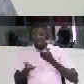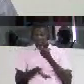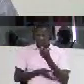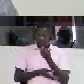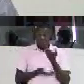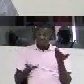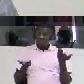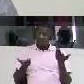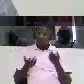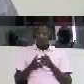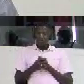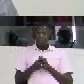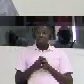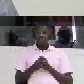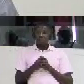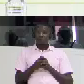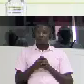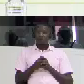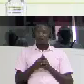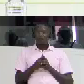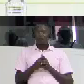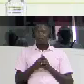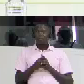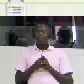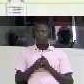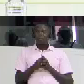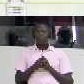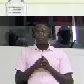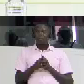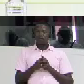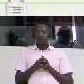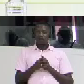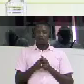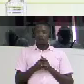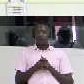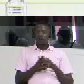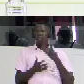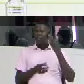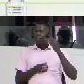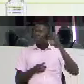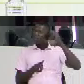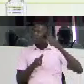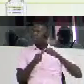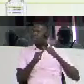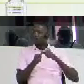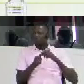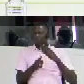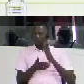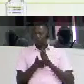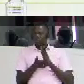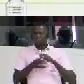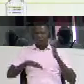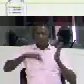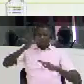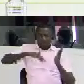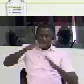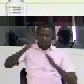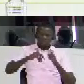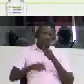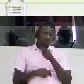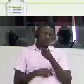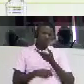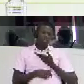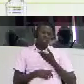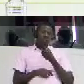boo xam ne moom lañ fa doon tëgga. su ma fàttewu de sabar foo na sabar am na. If I don't forget, I think there was a drum.